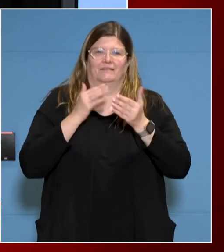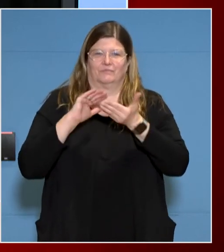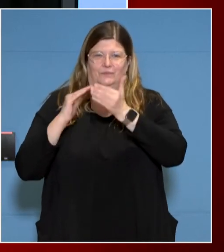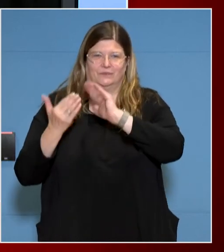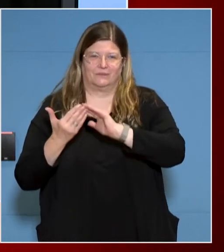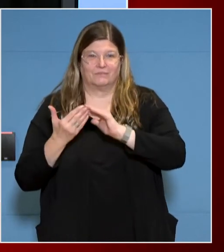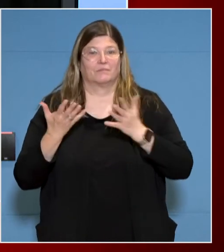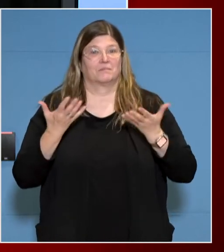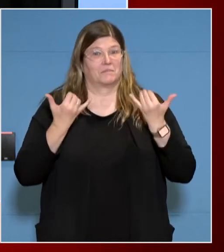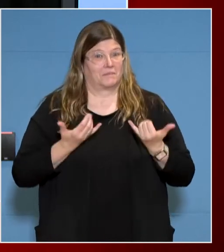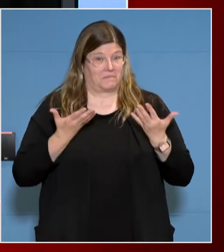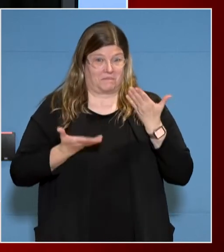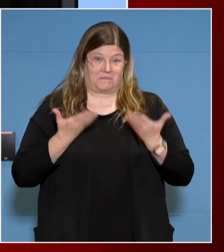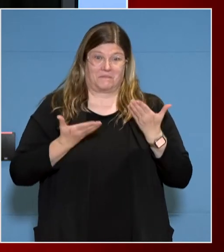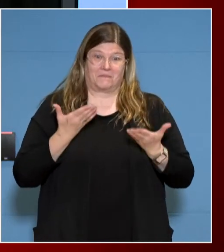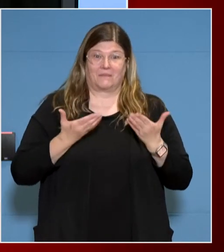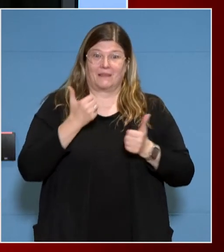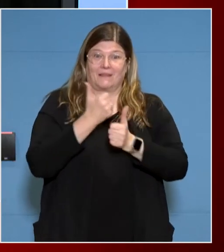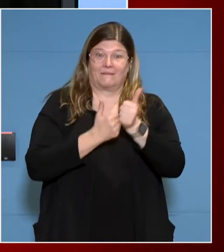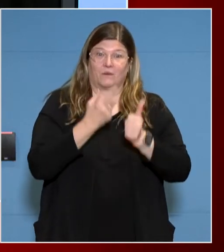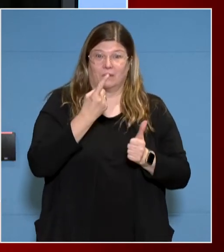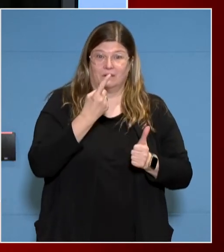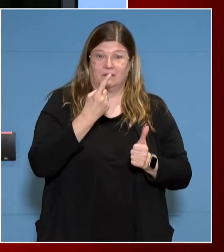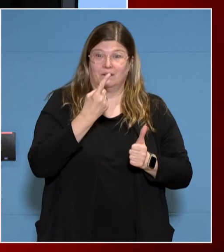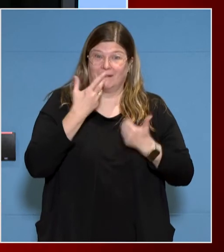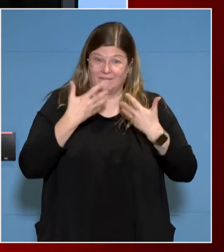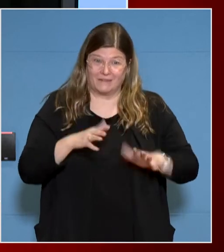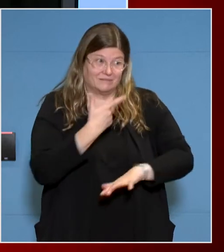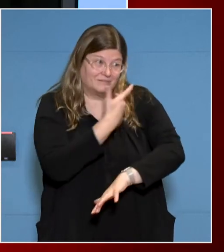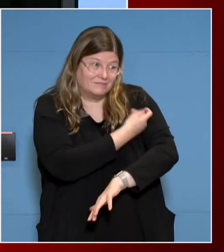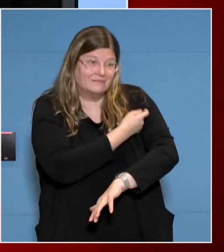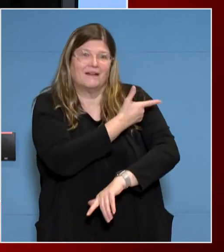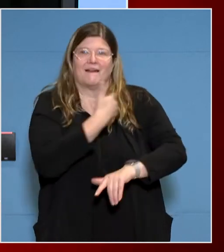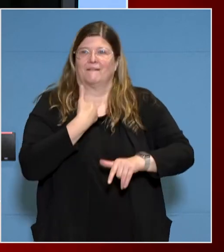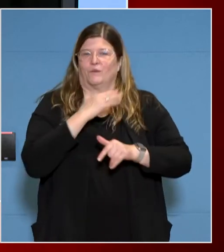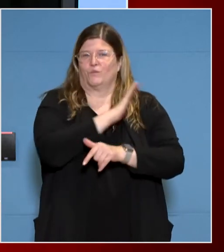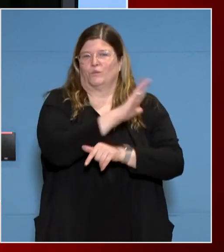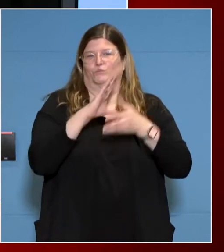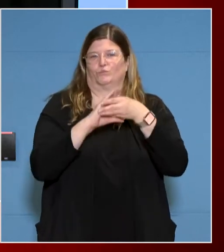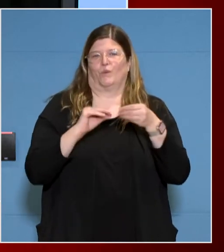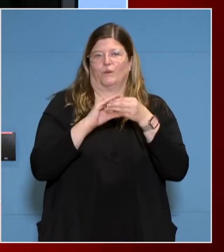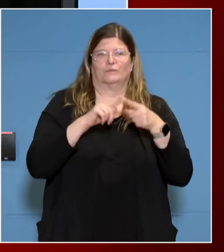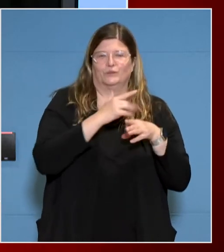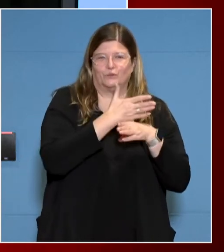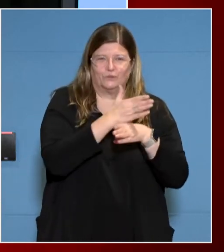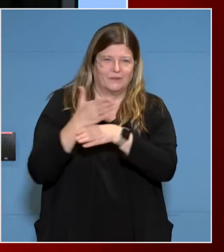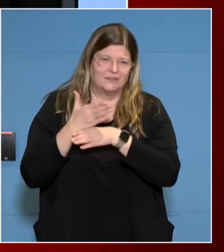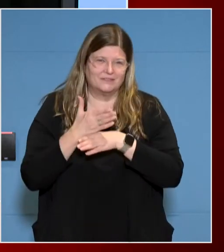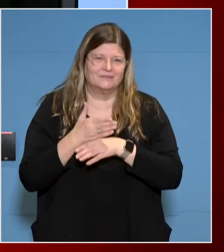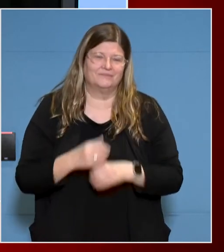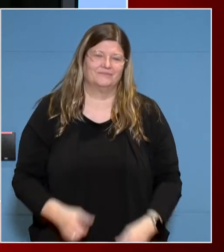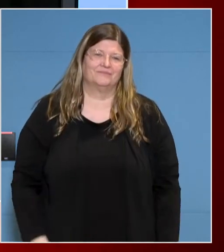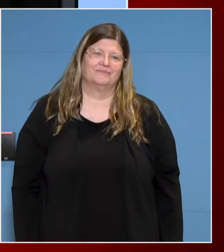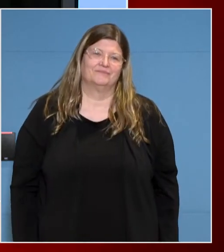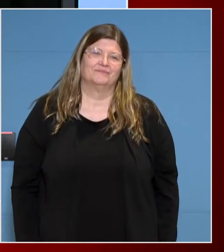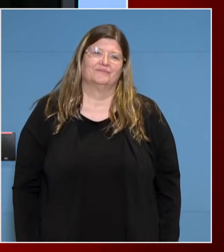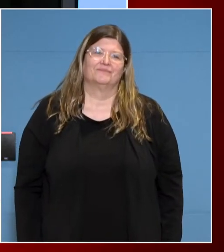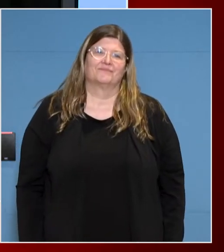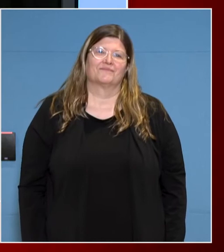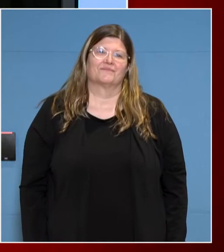particular. We're thrilled to be working with Mayor Muriel Bowser and the District of Columbia. We're